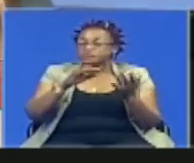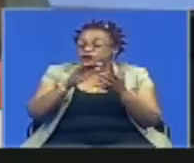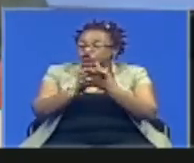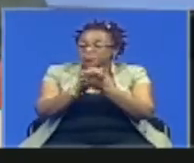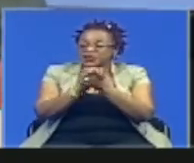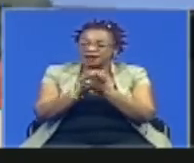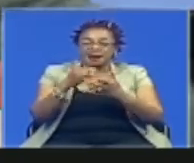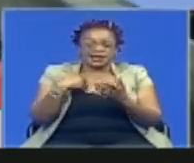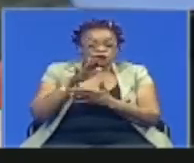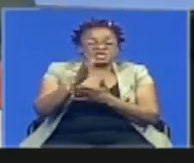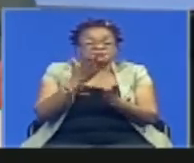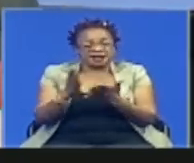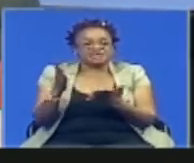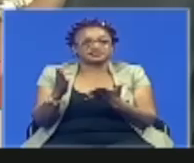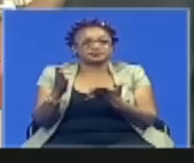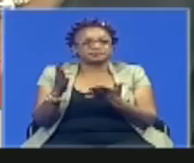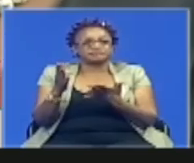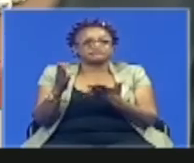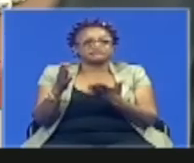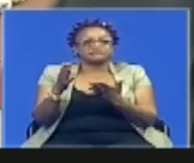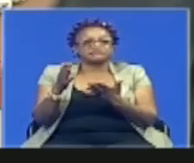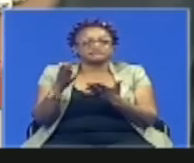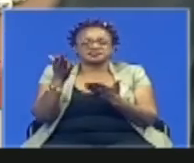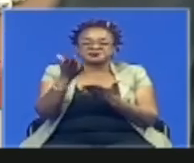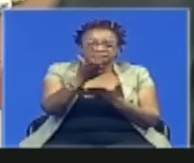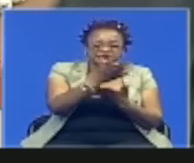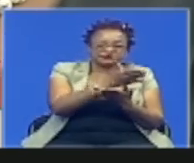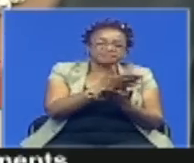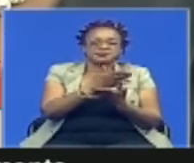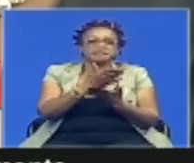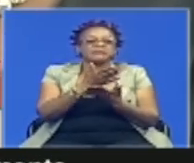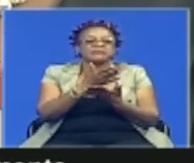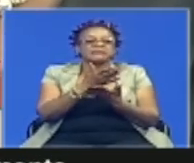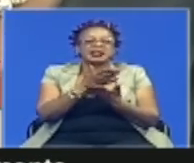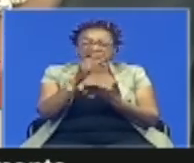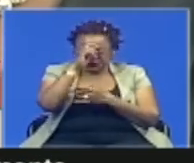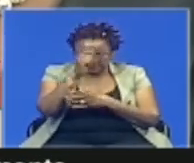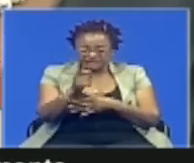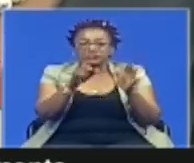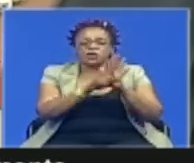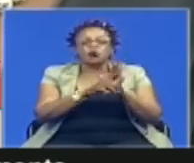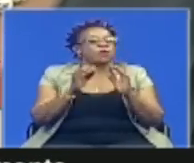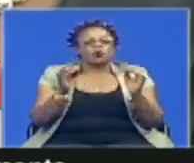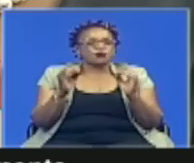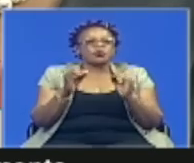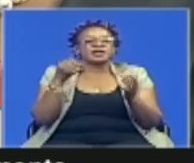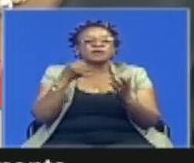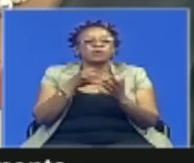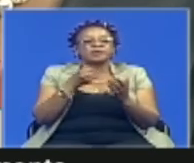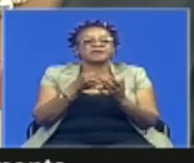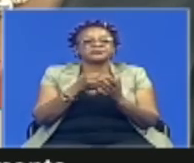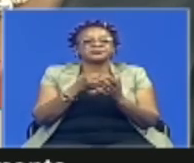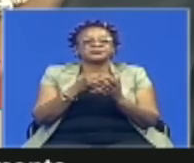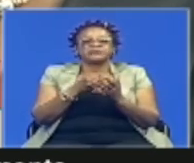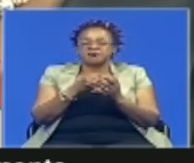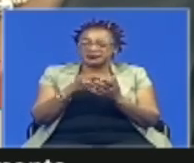its part, gone around, disrespected the law in their own way, including banning of picketing and